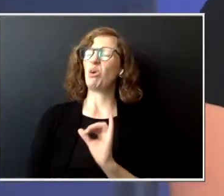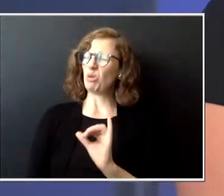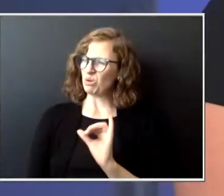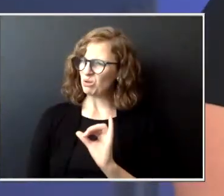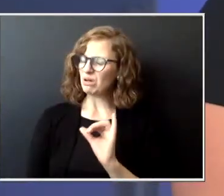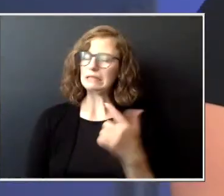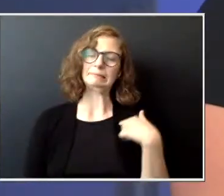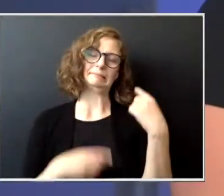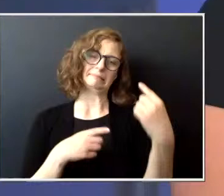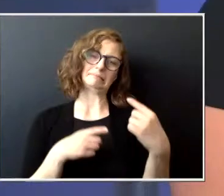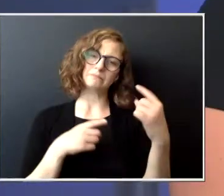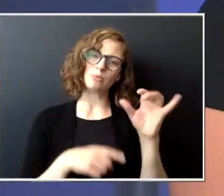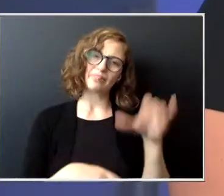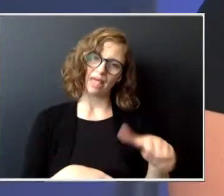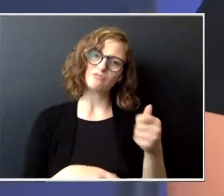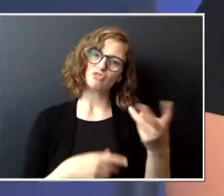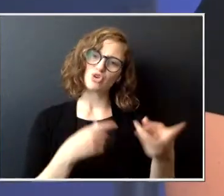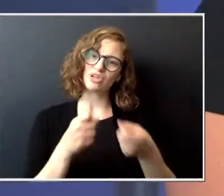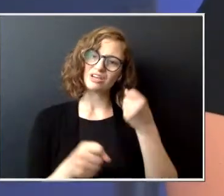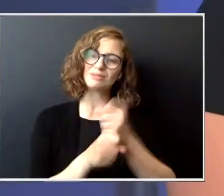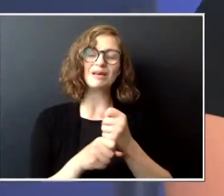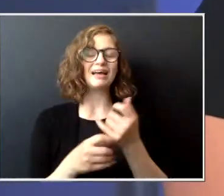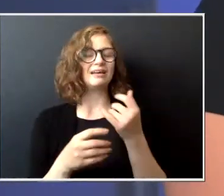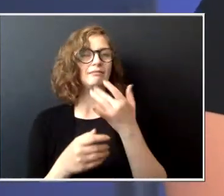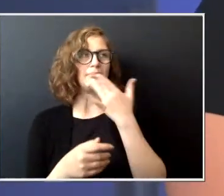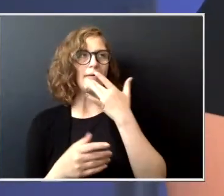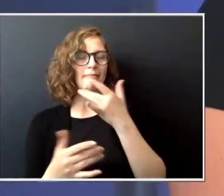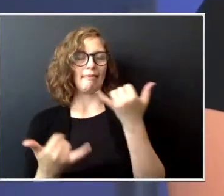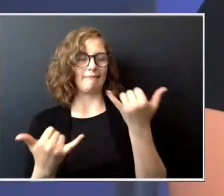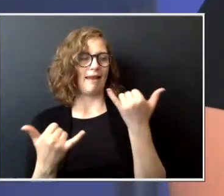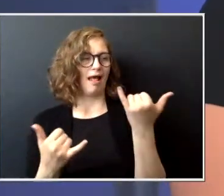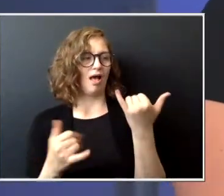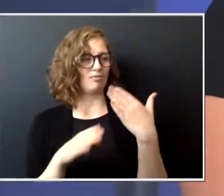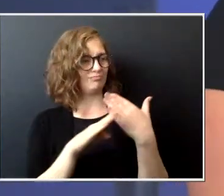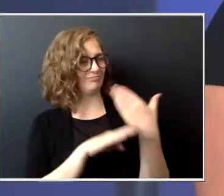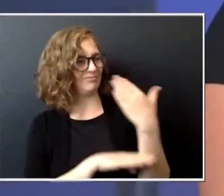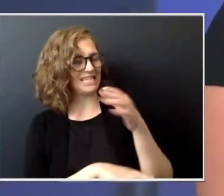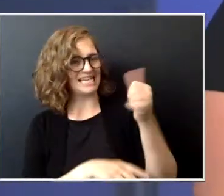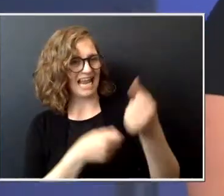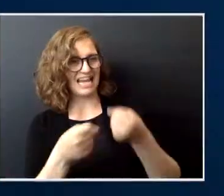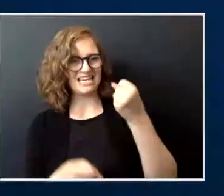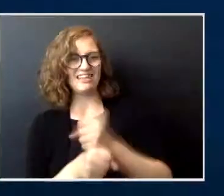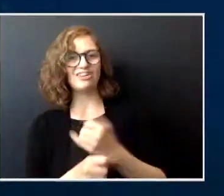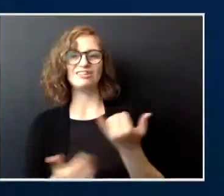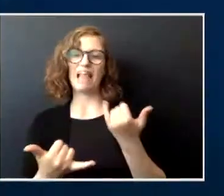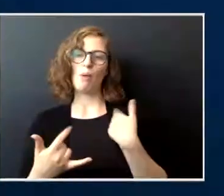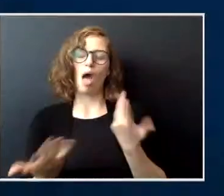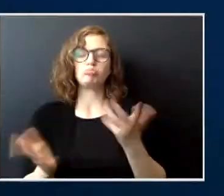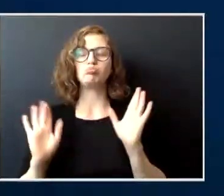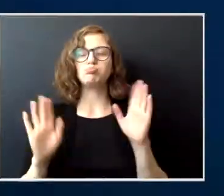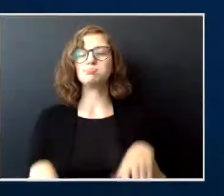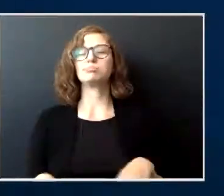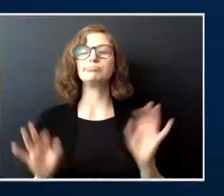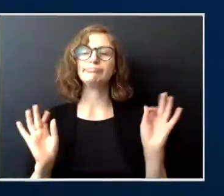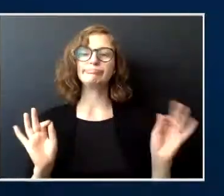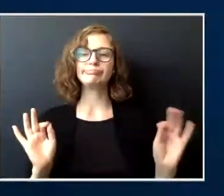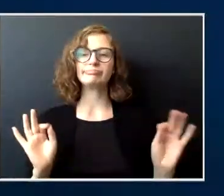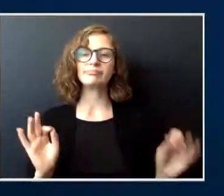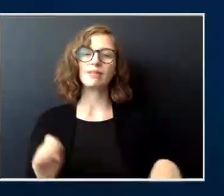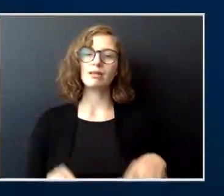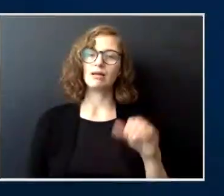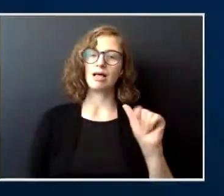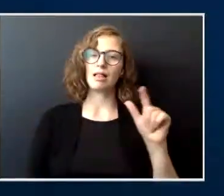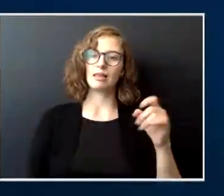luckily it's been over 10 years and I'm pretty trigger free at this point. Alexis. I have a question for